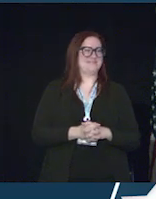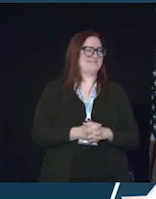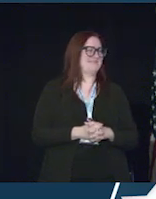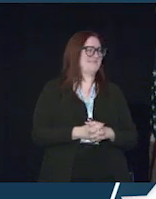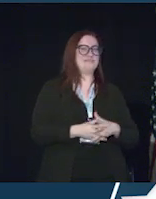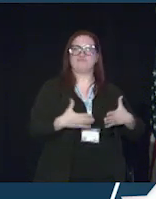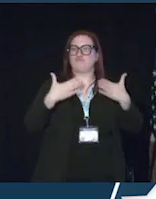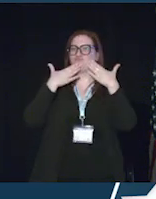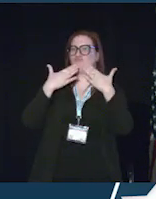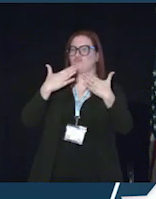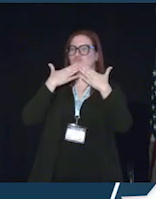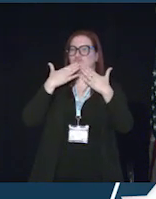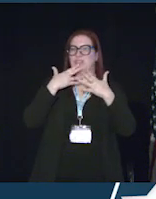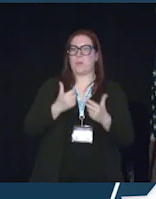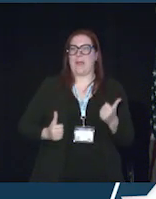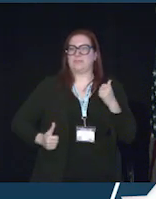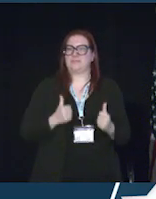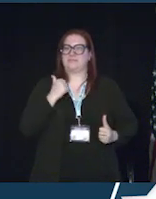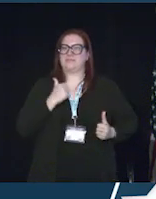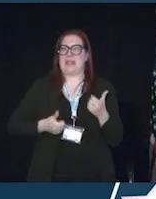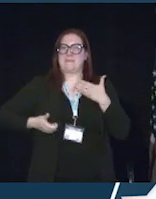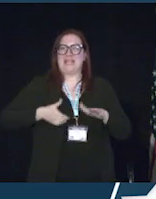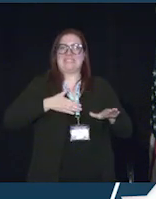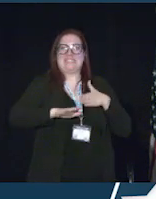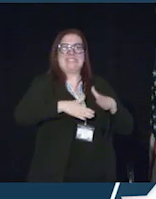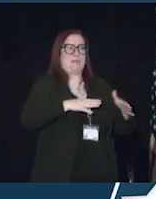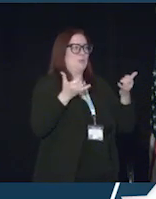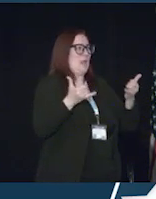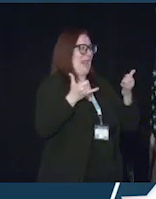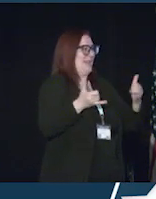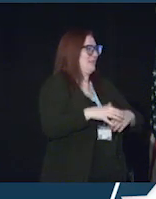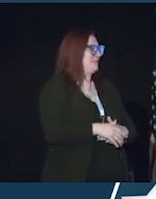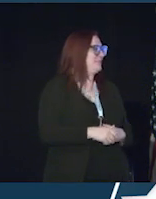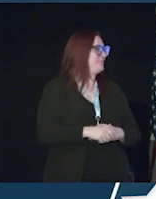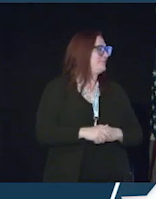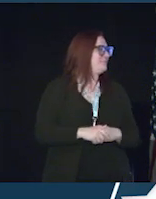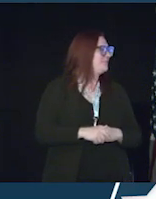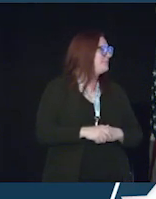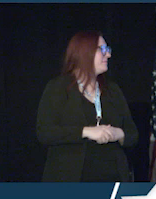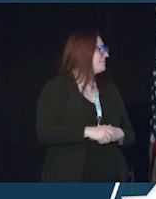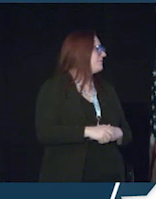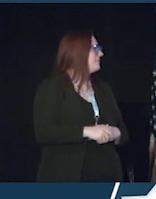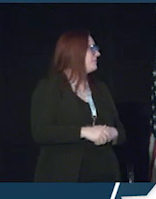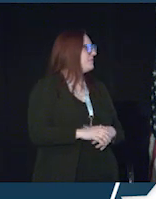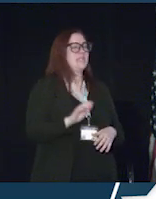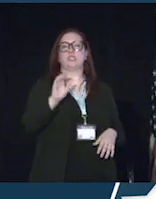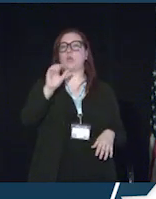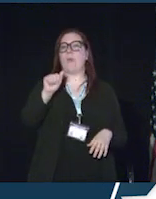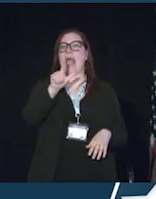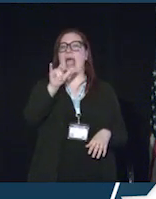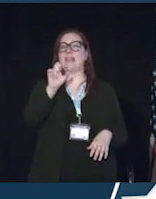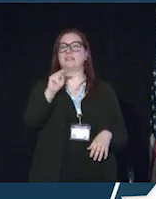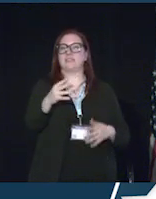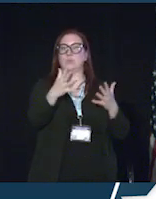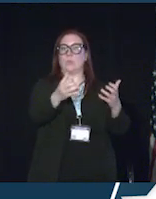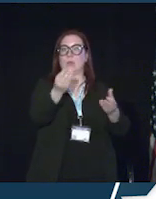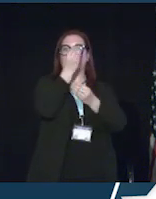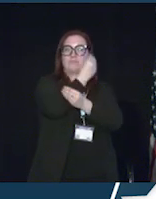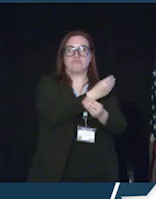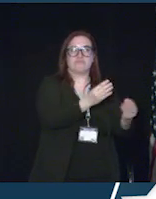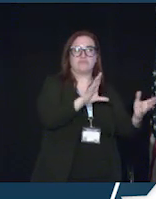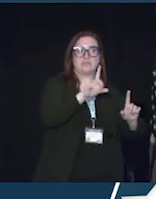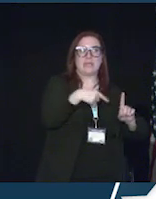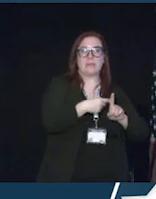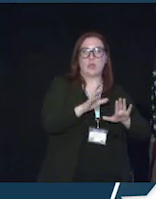Thank you. I'm going to get my exercise today. Allison Fogarty, what do you want this lovely crowd to know about your childhood